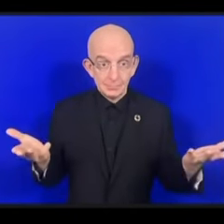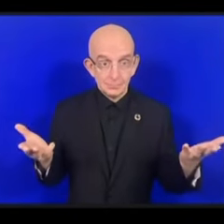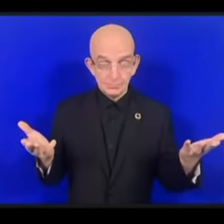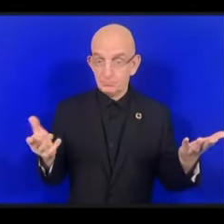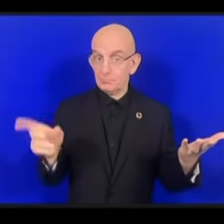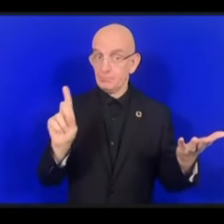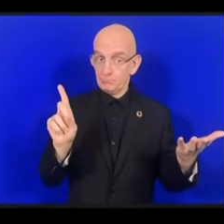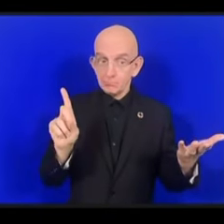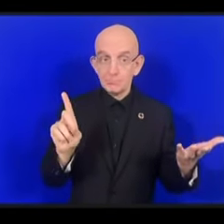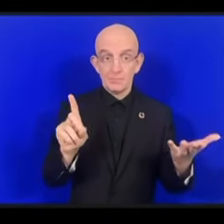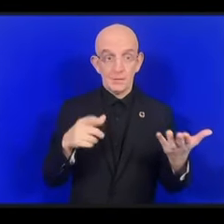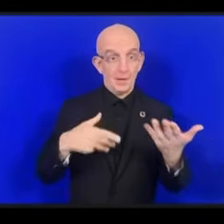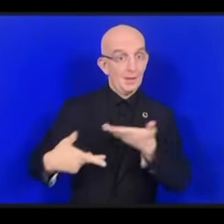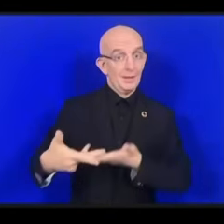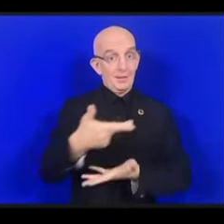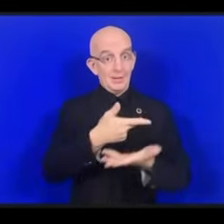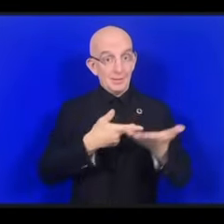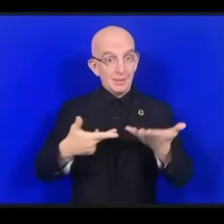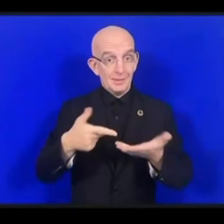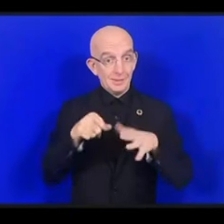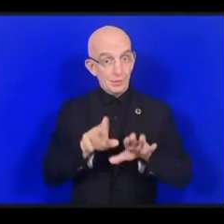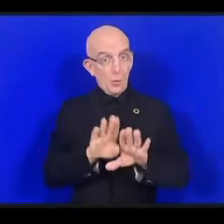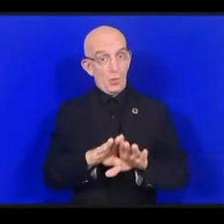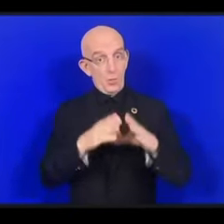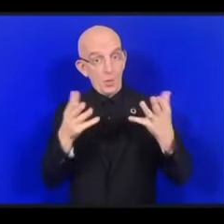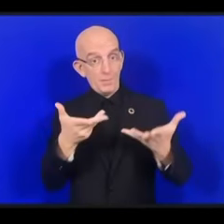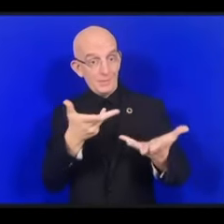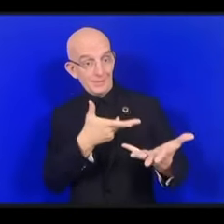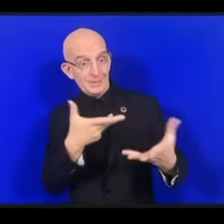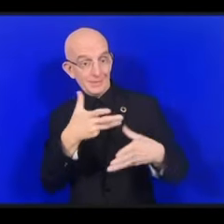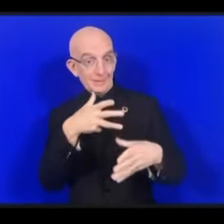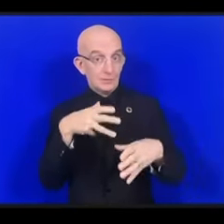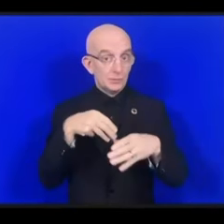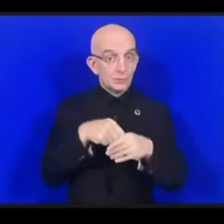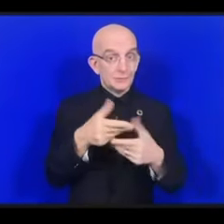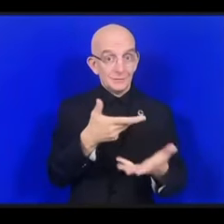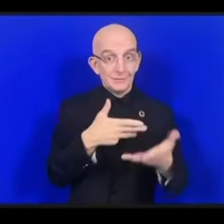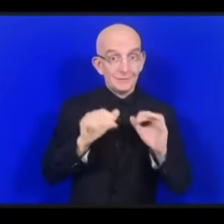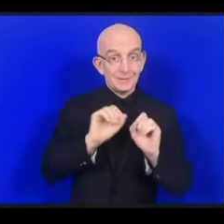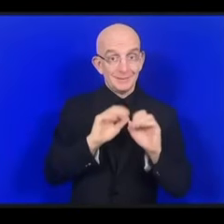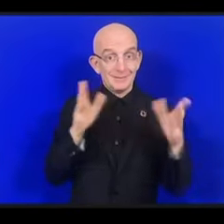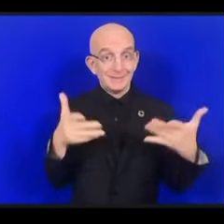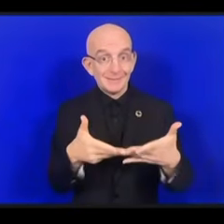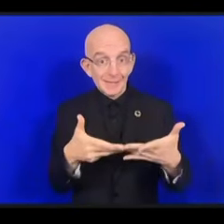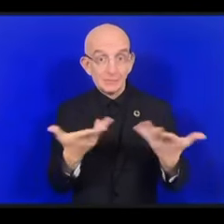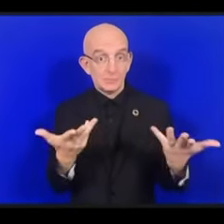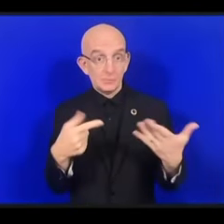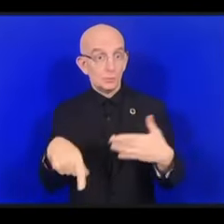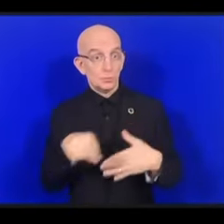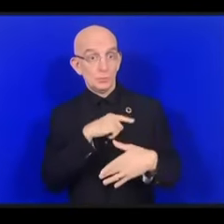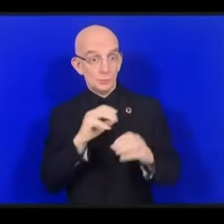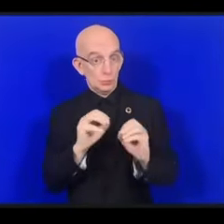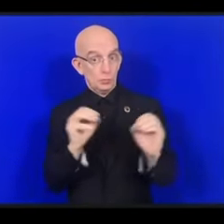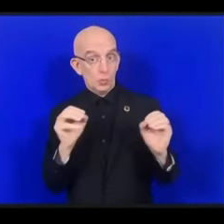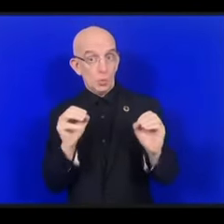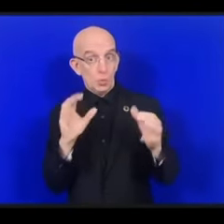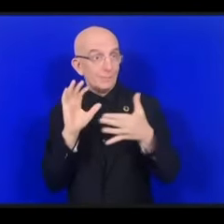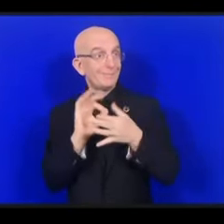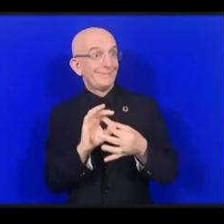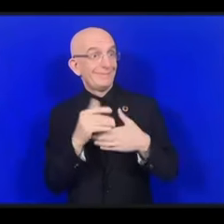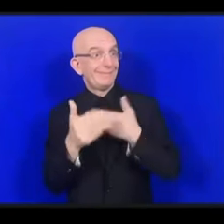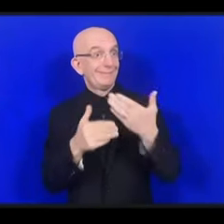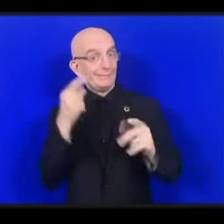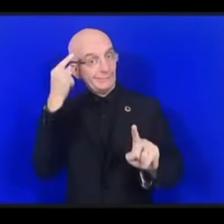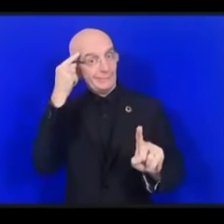Addressing climate change is vital to protecting vulnerable communities, especially children and youth in the global